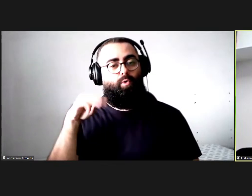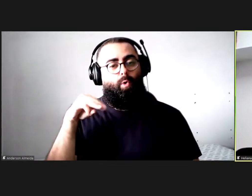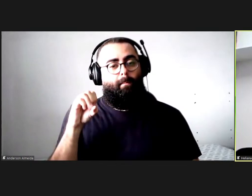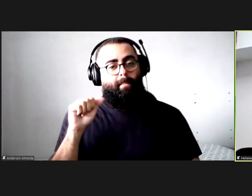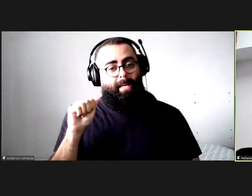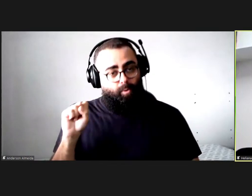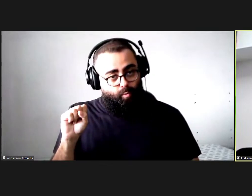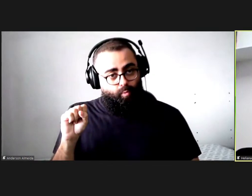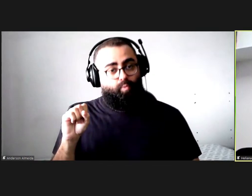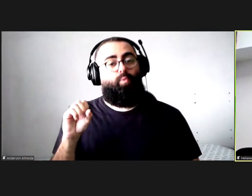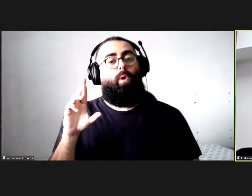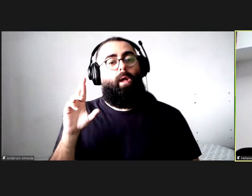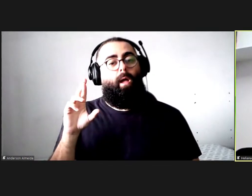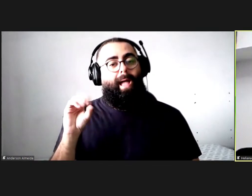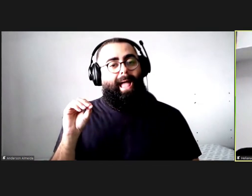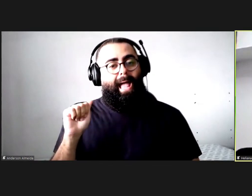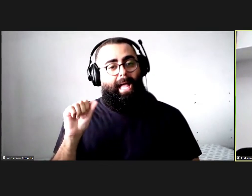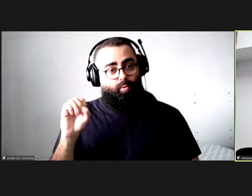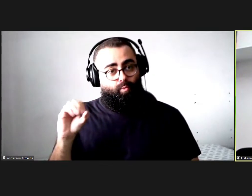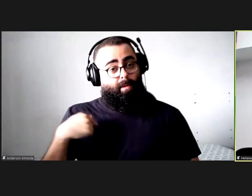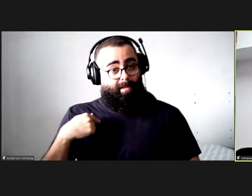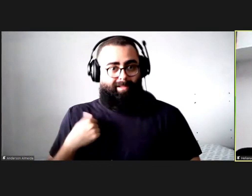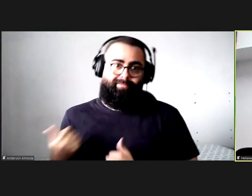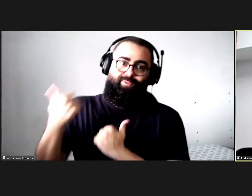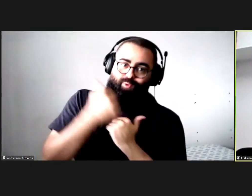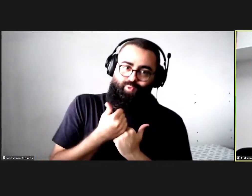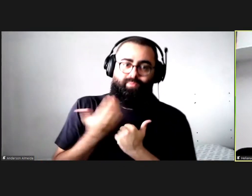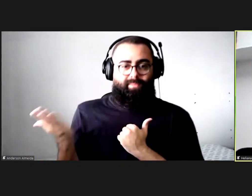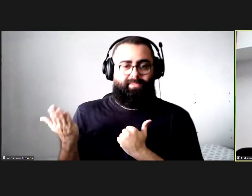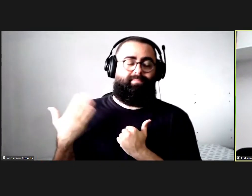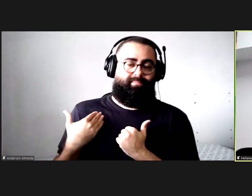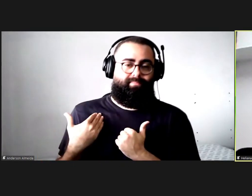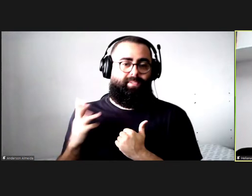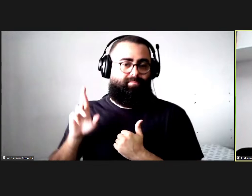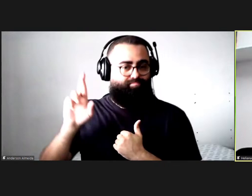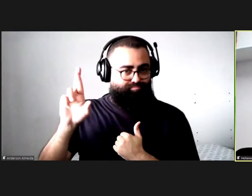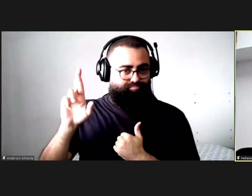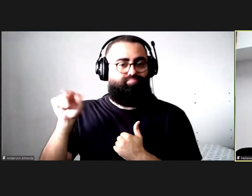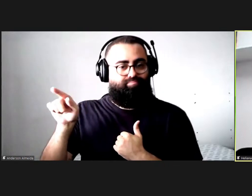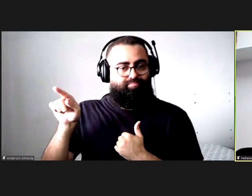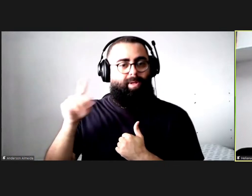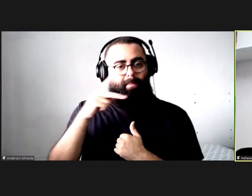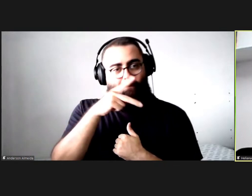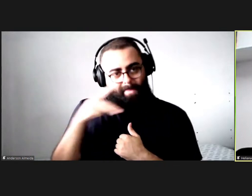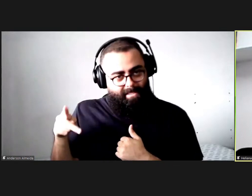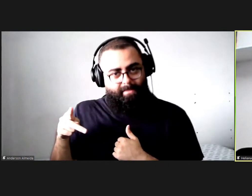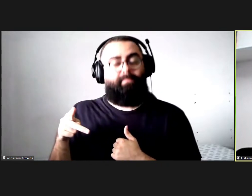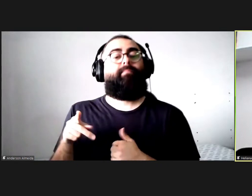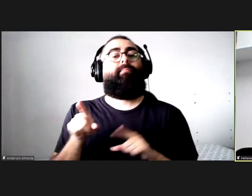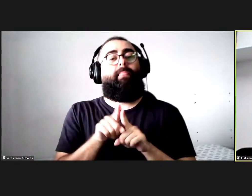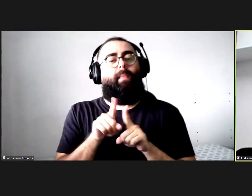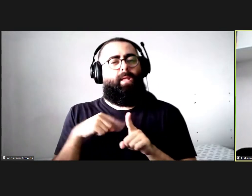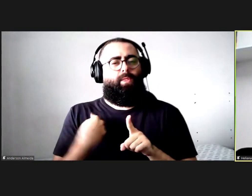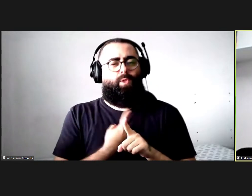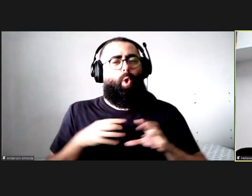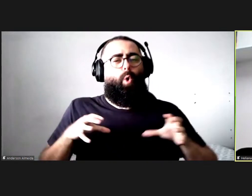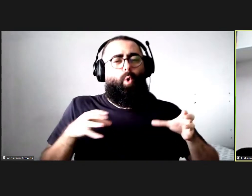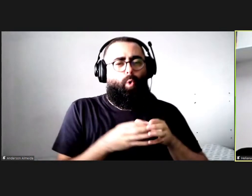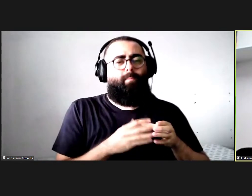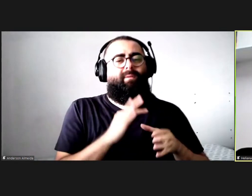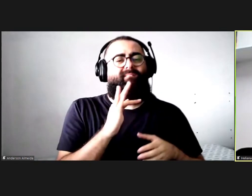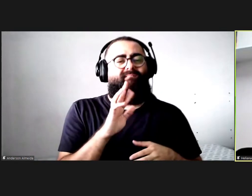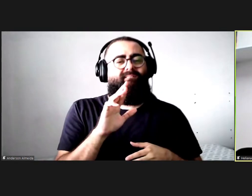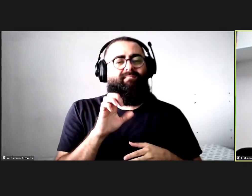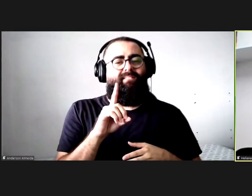I'm speaking here. We are also joined in our team by Frederico Cavalcante and